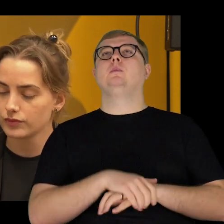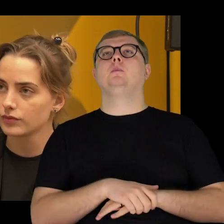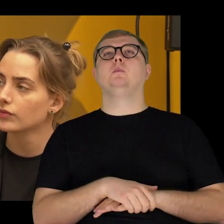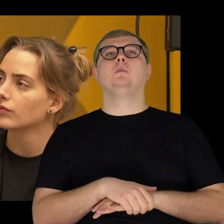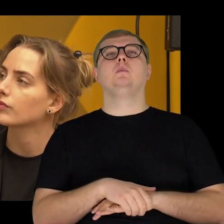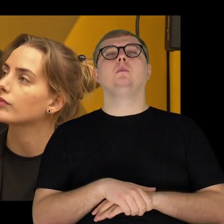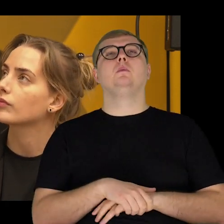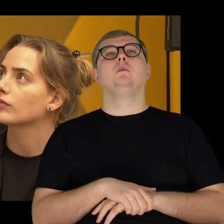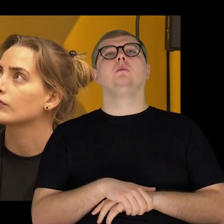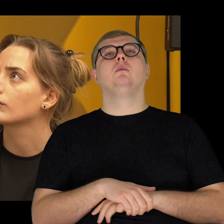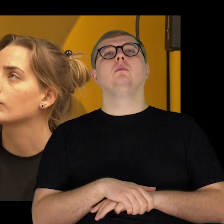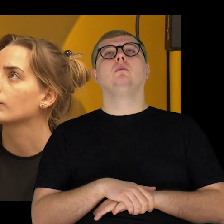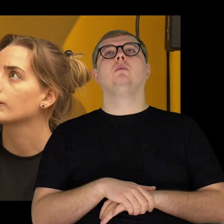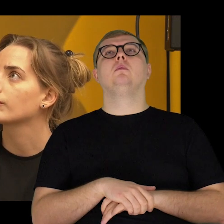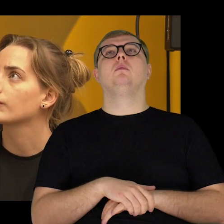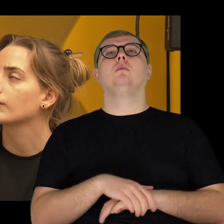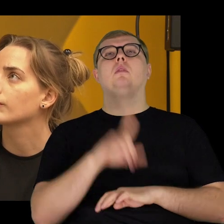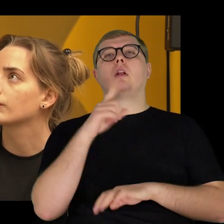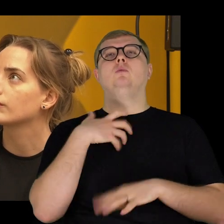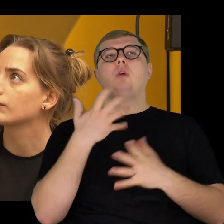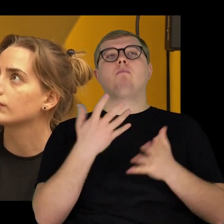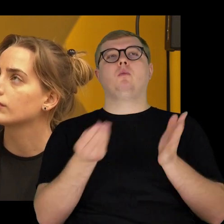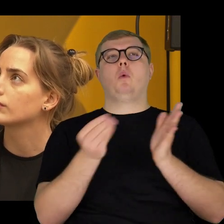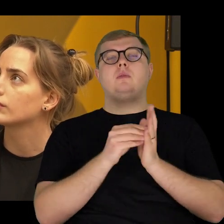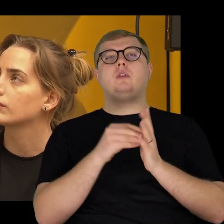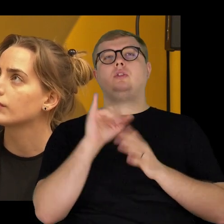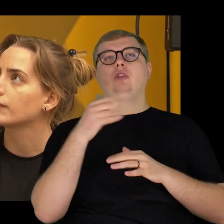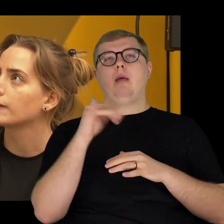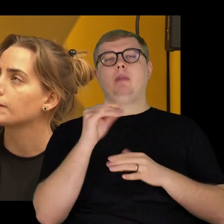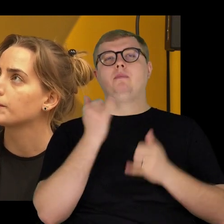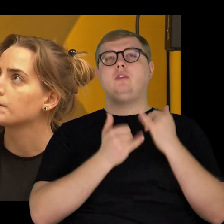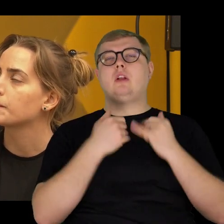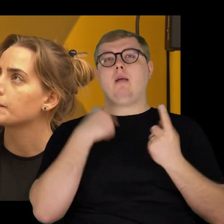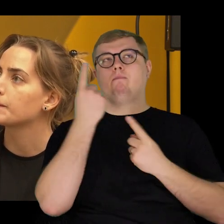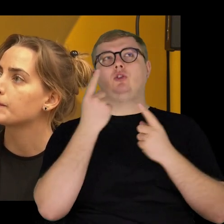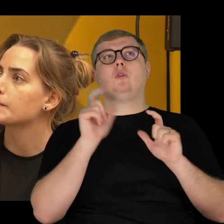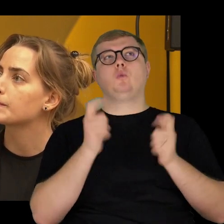But I like to add to you, Jamie, if I think about the